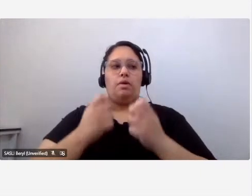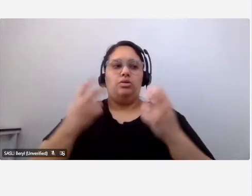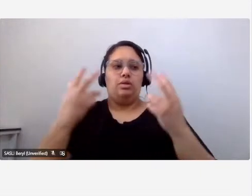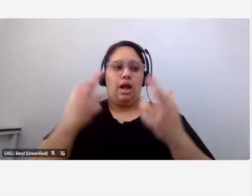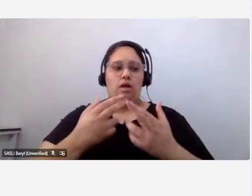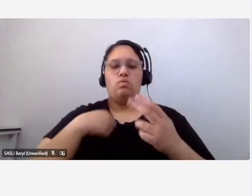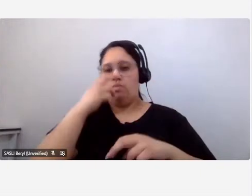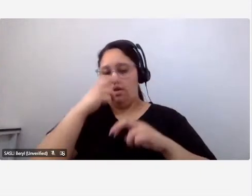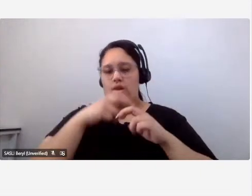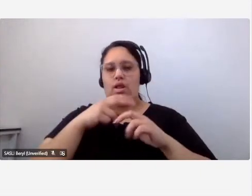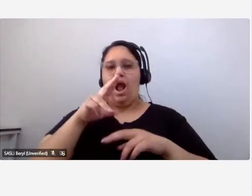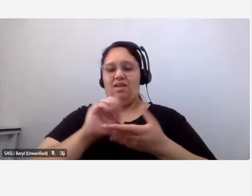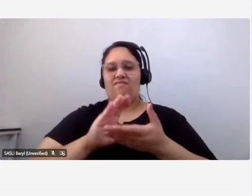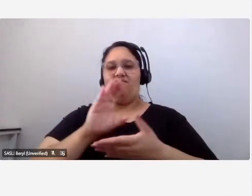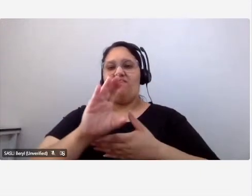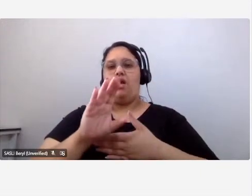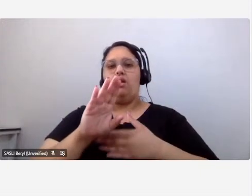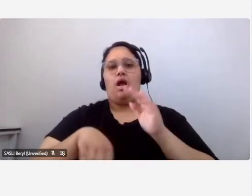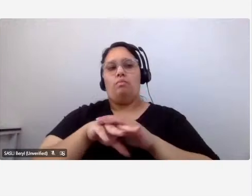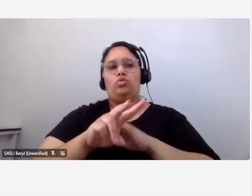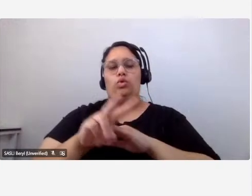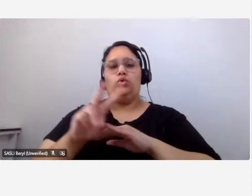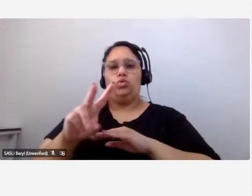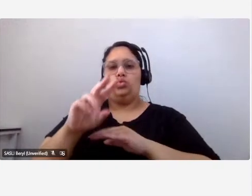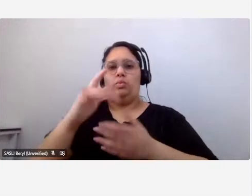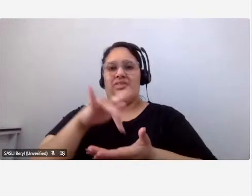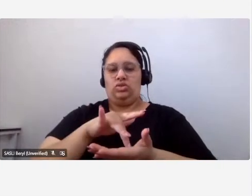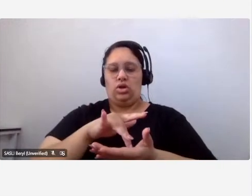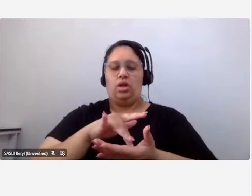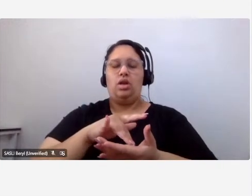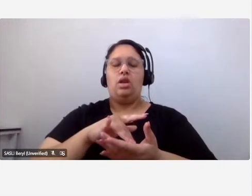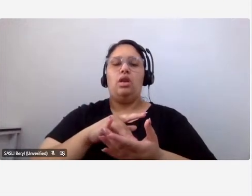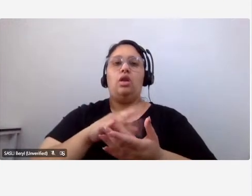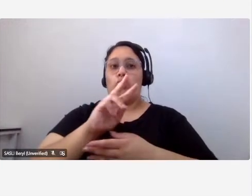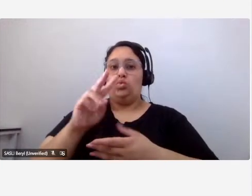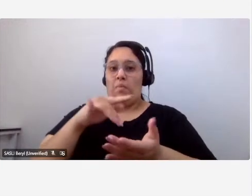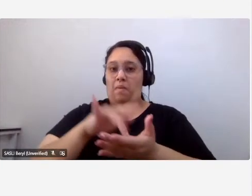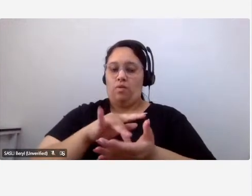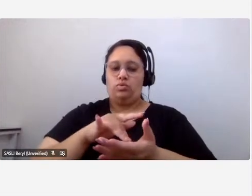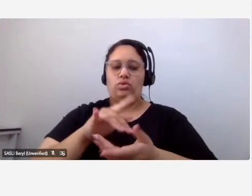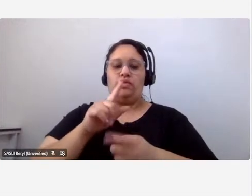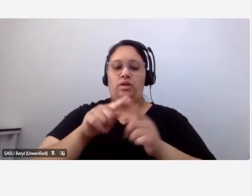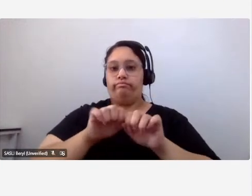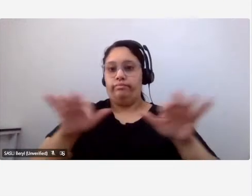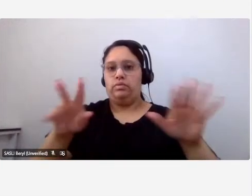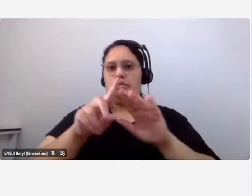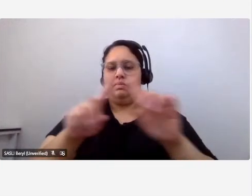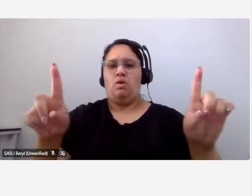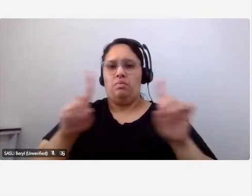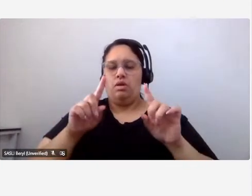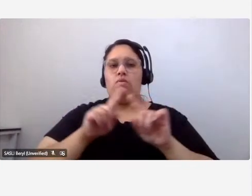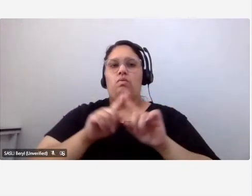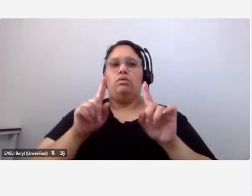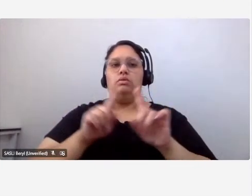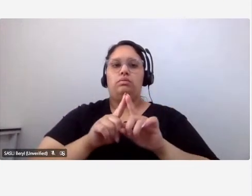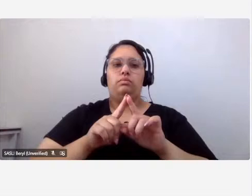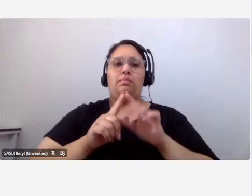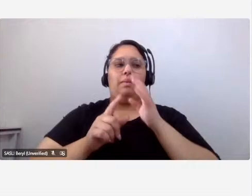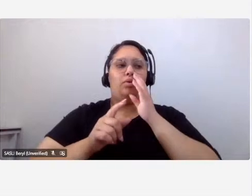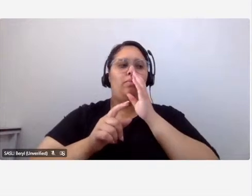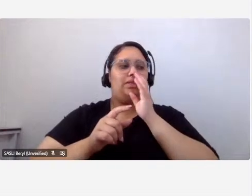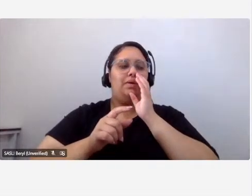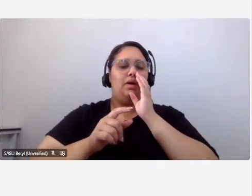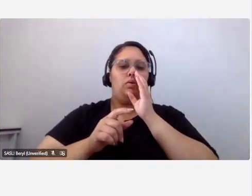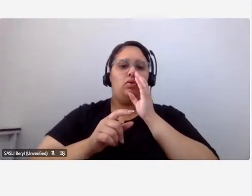had to unfund about 22 posts. 22 posts. That is across the department, and it also affected the ones that